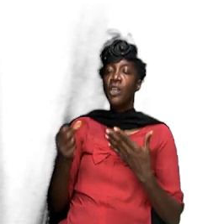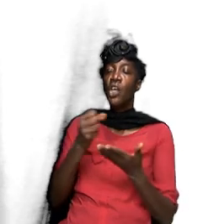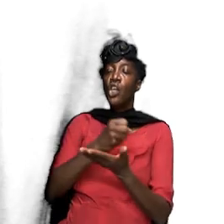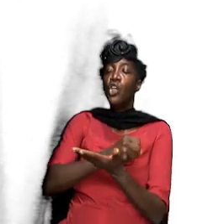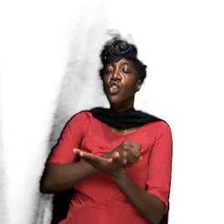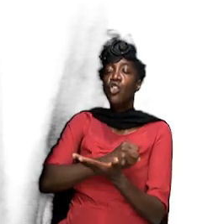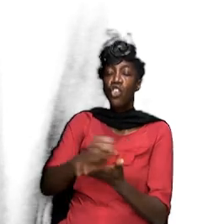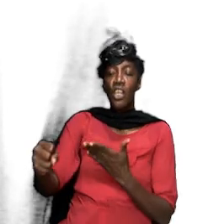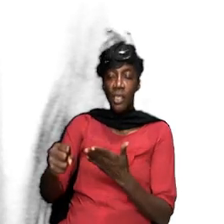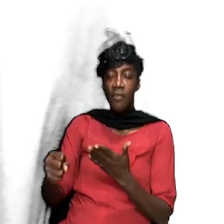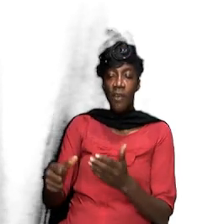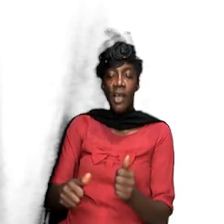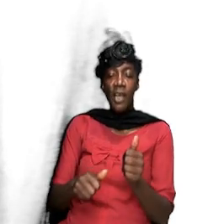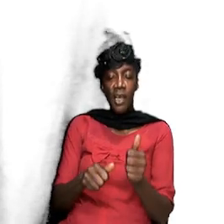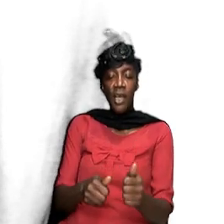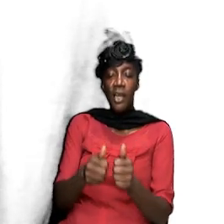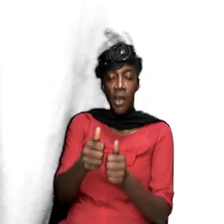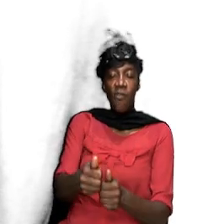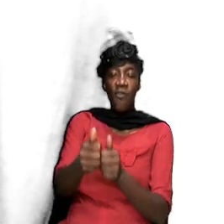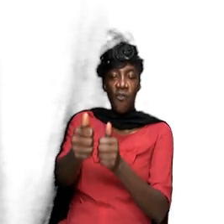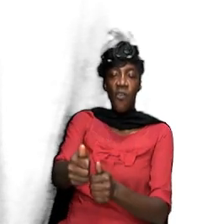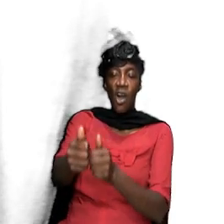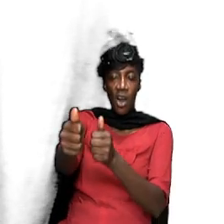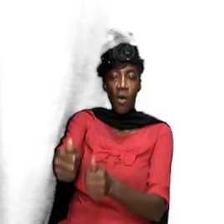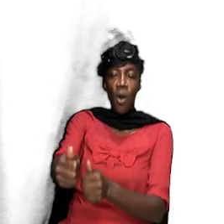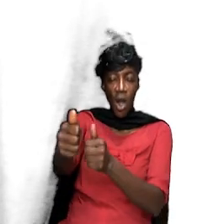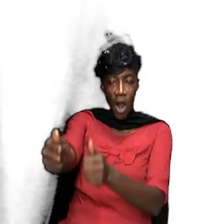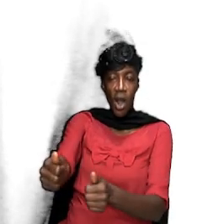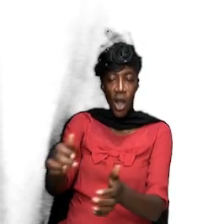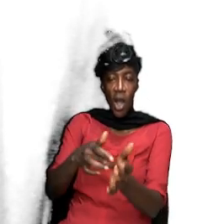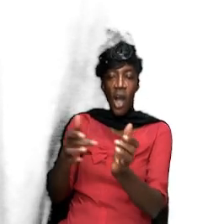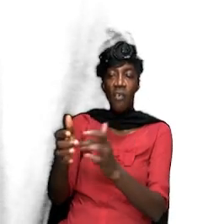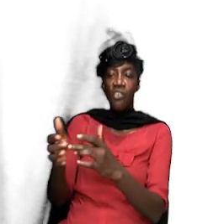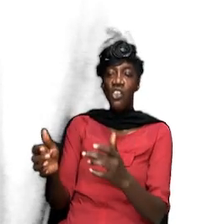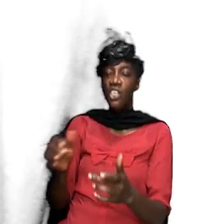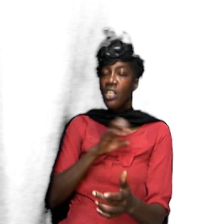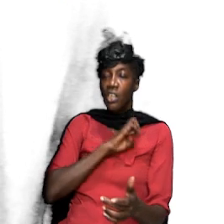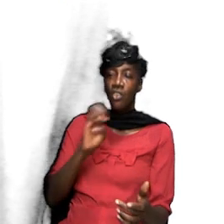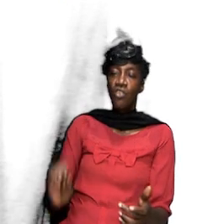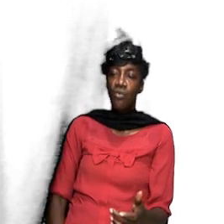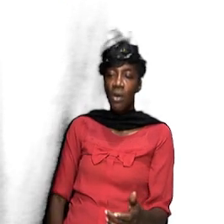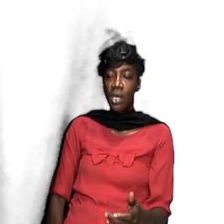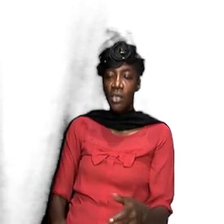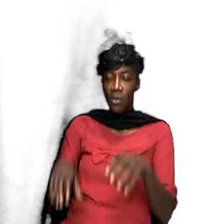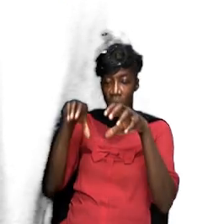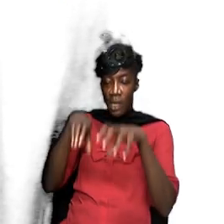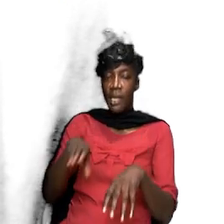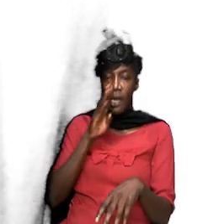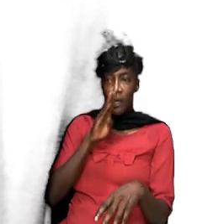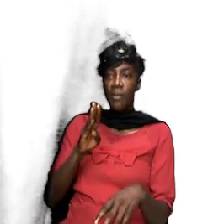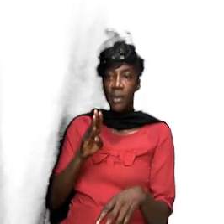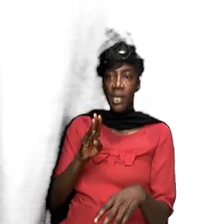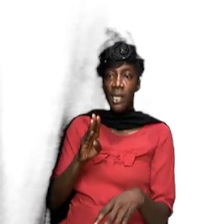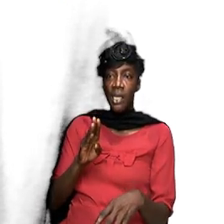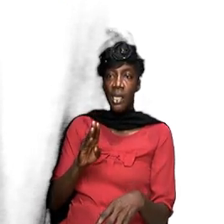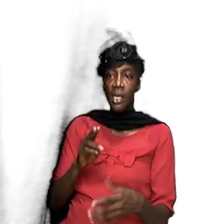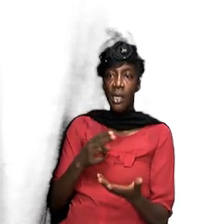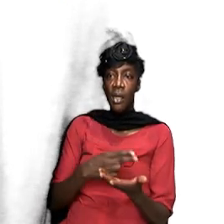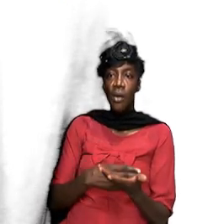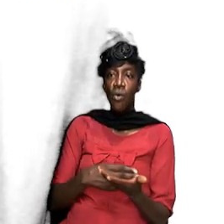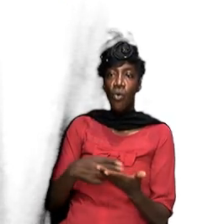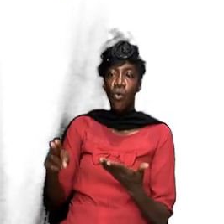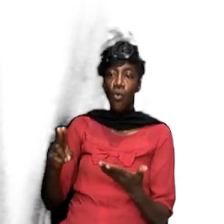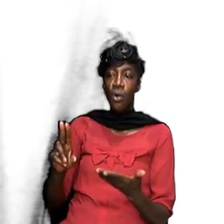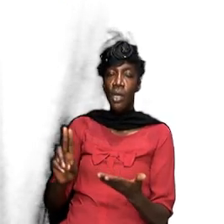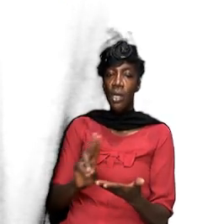follower of Jesus Christ so that we can be holy and be useful for